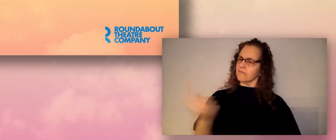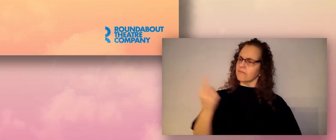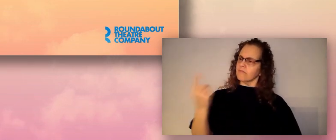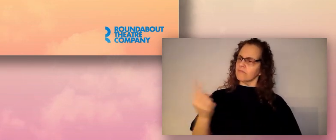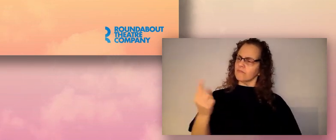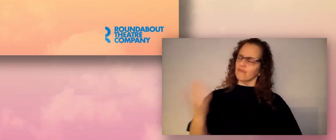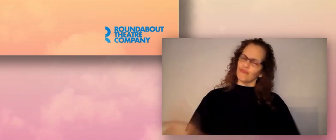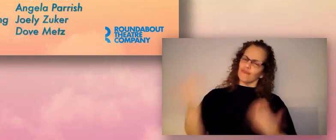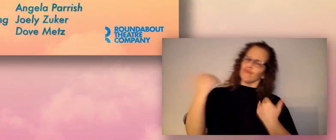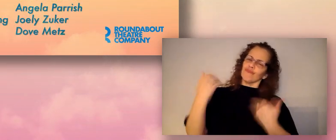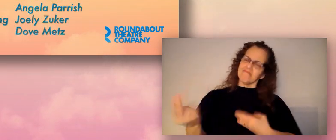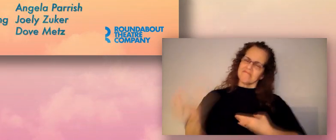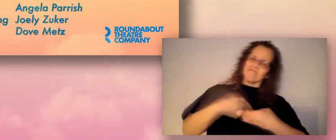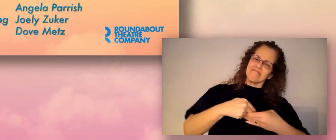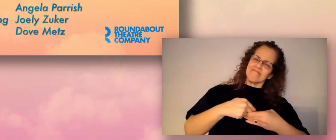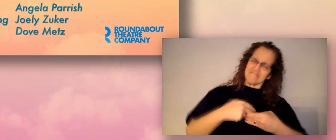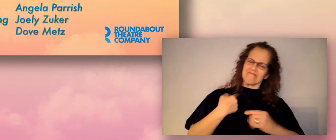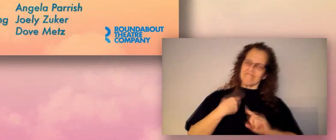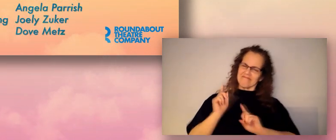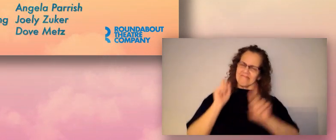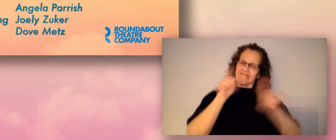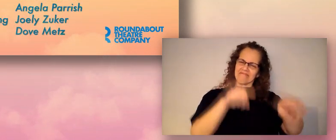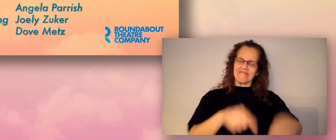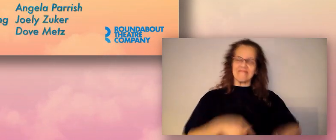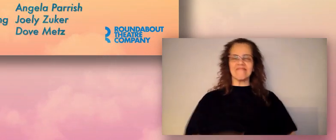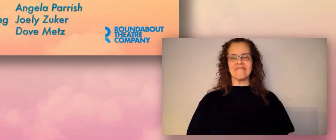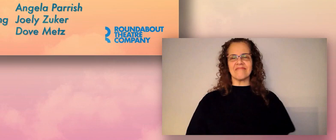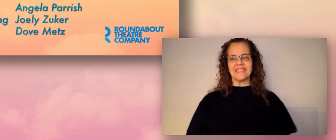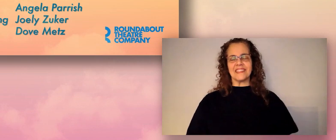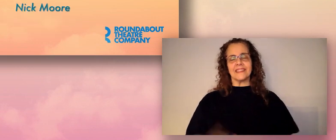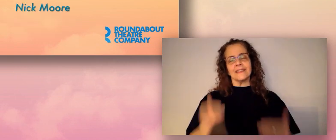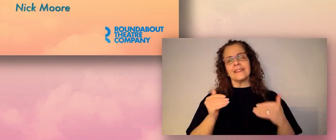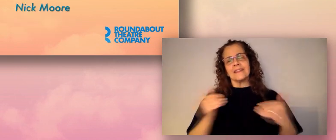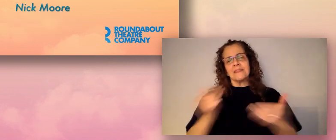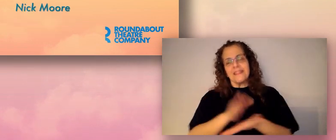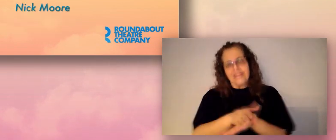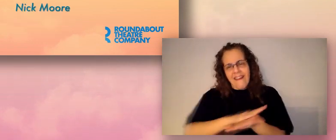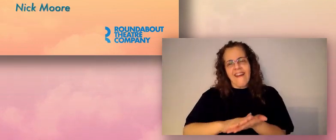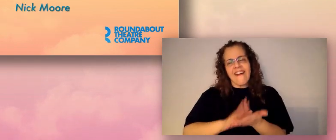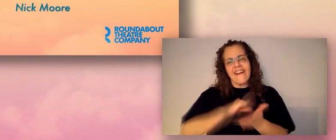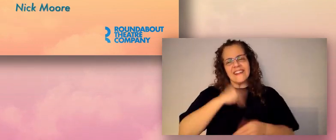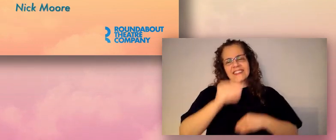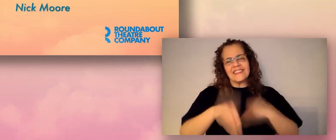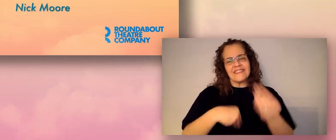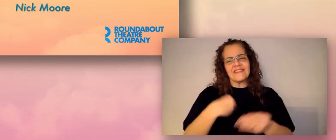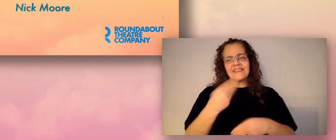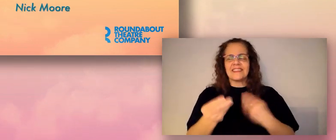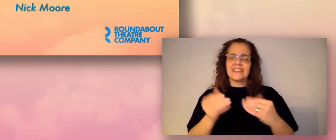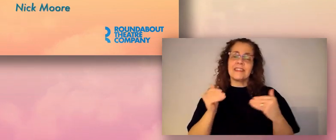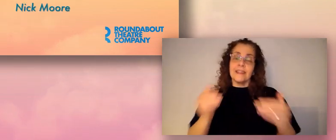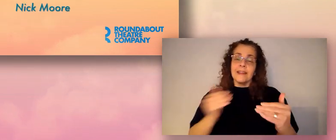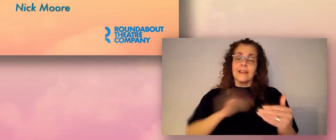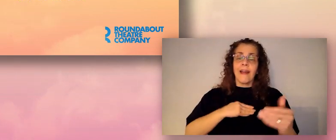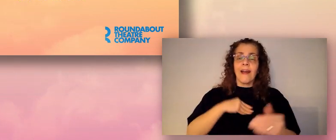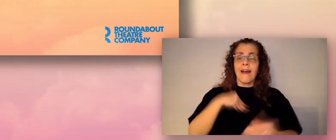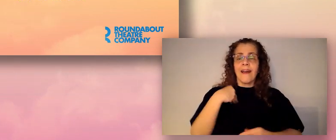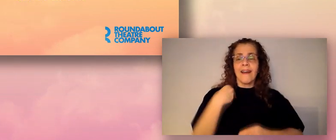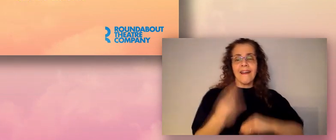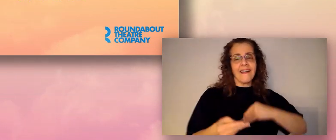alone. I say, come on, we've got room for you. Be kind,